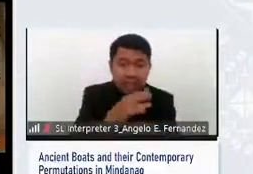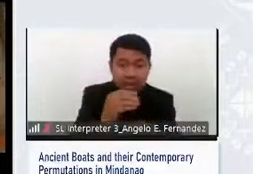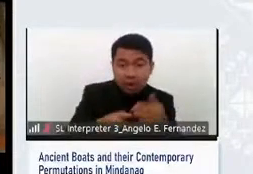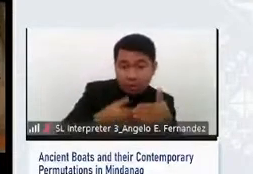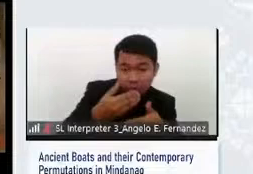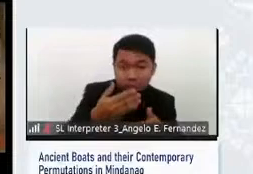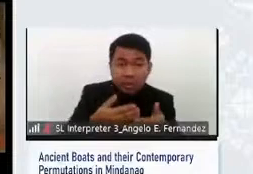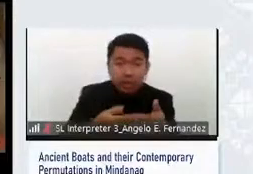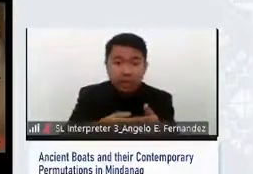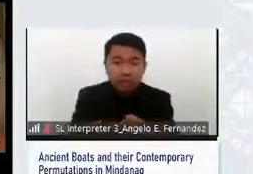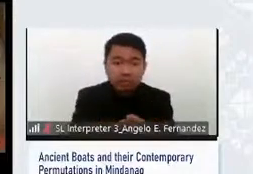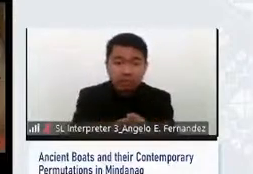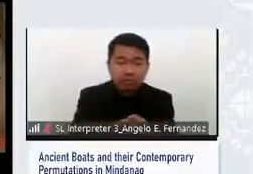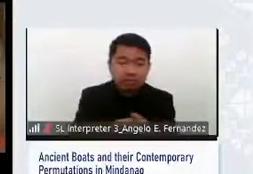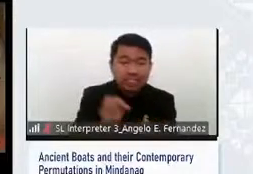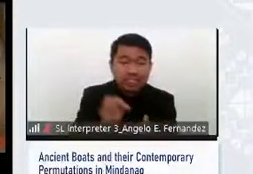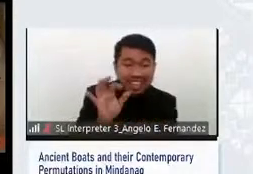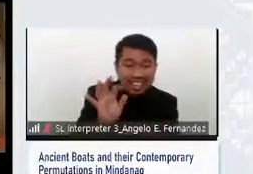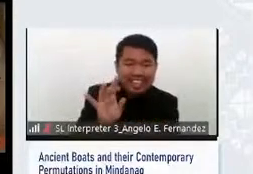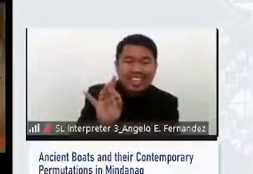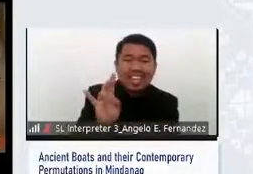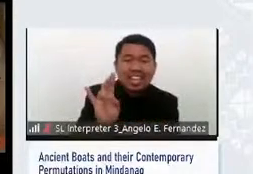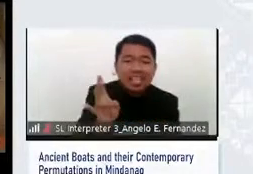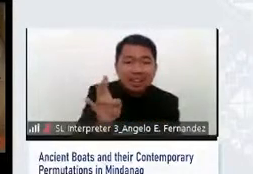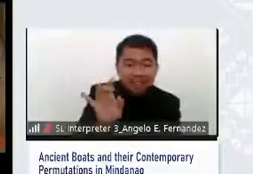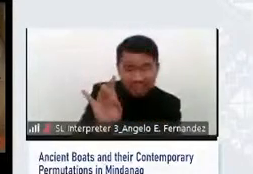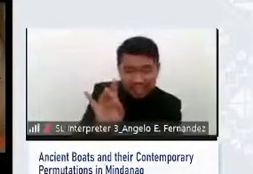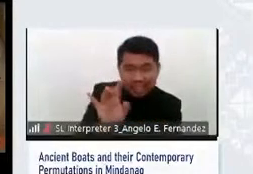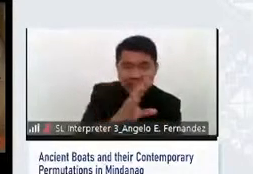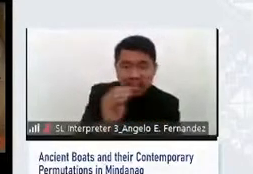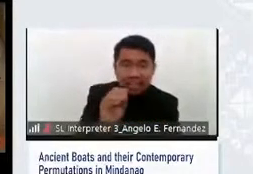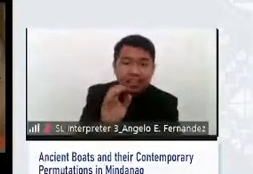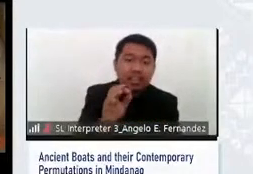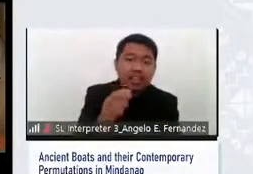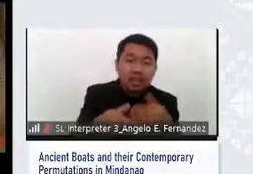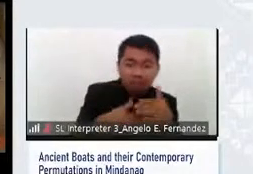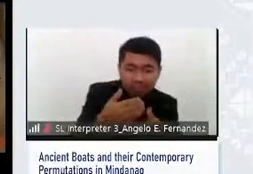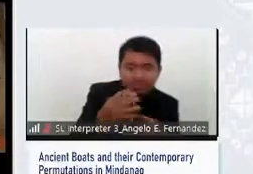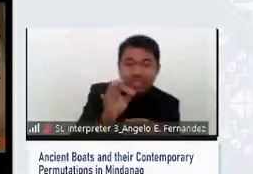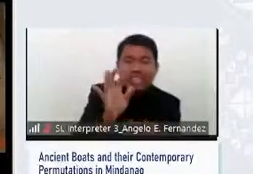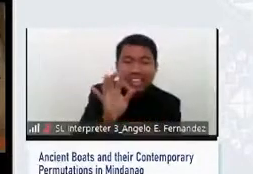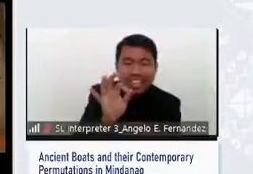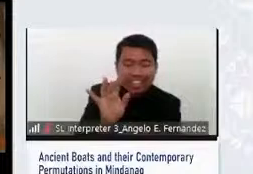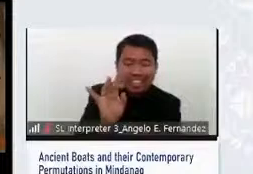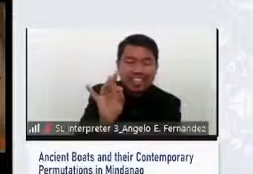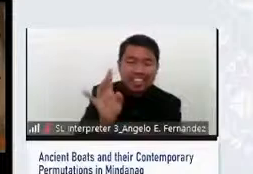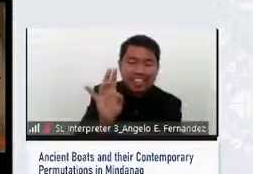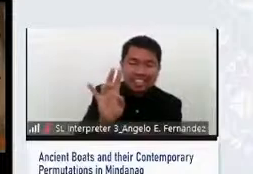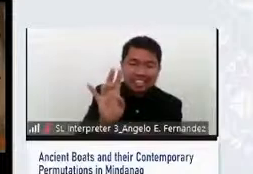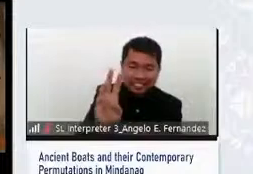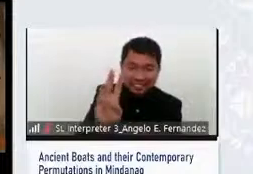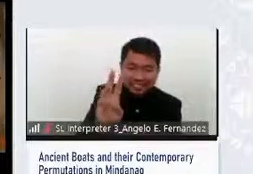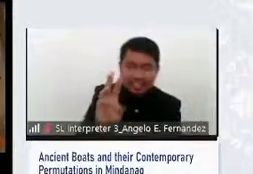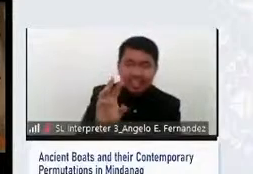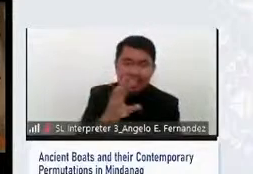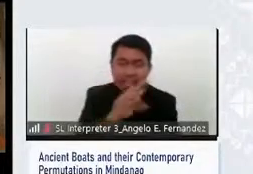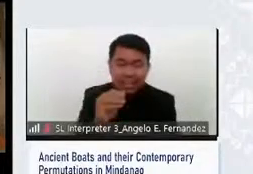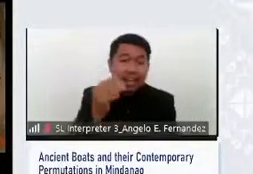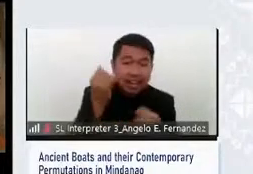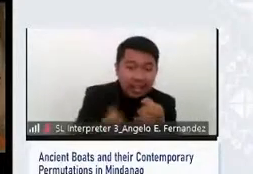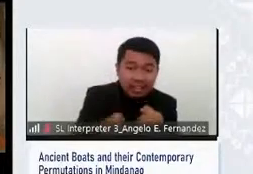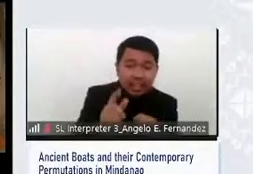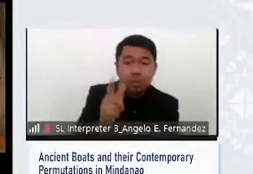1978, by the Butuan boat 5 in 1986, and most recently the Butuan boats 4 and 9 in 2013.